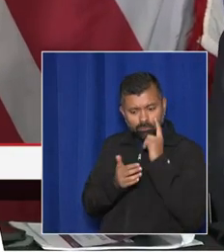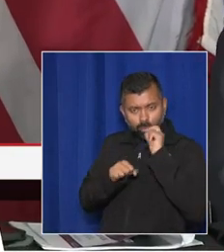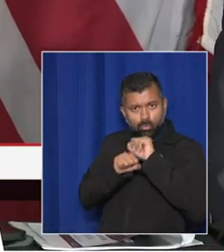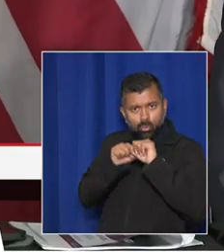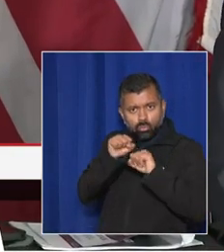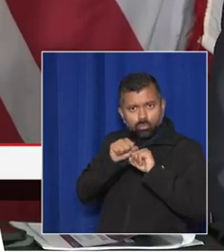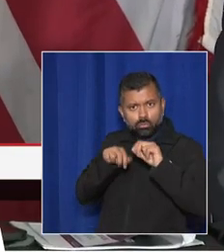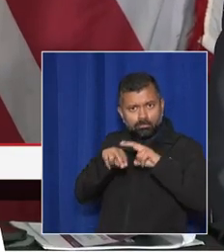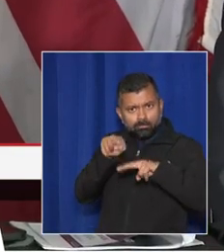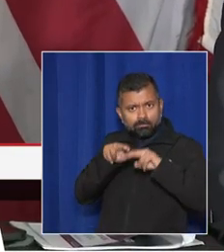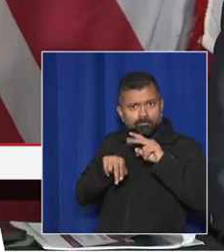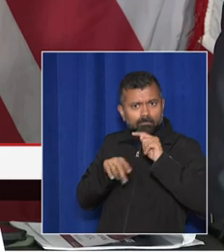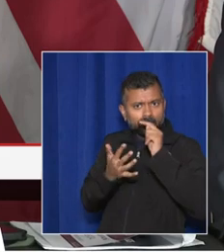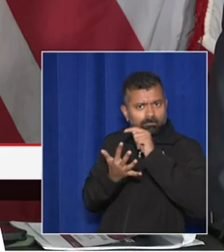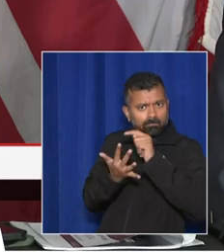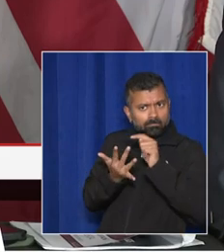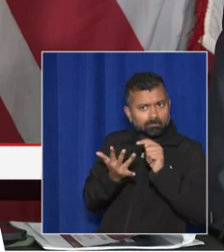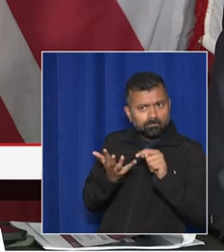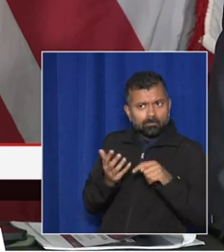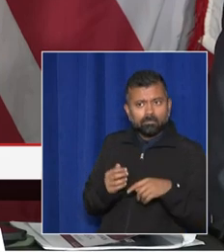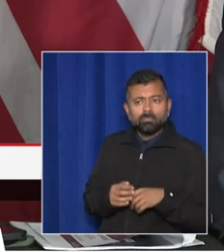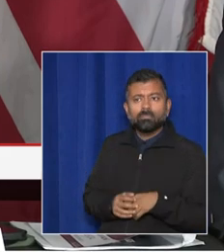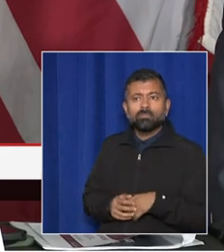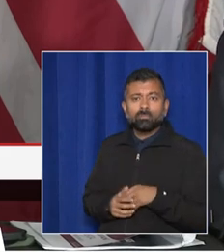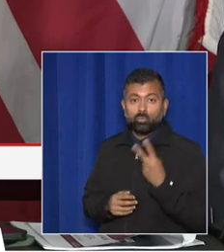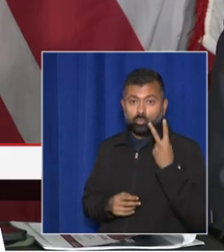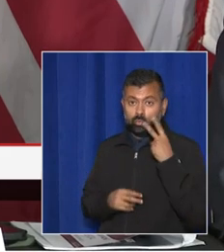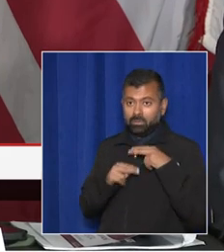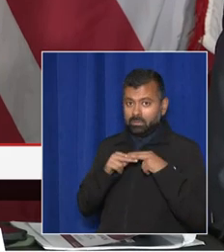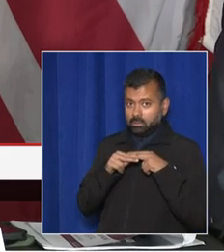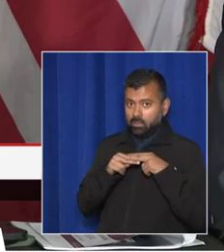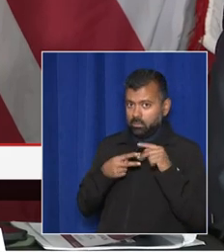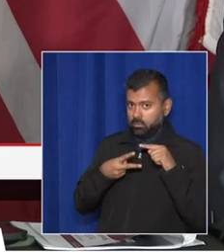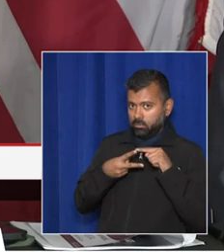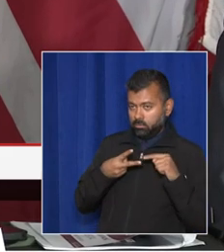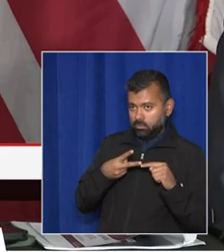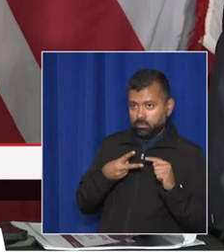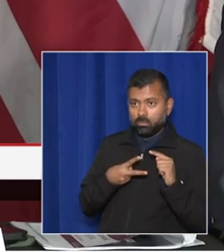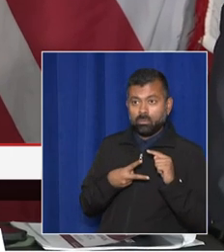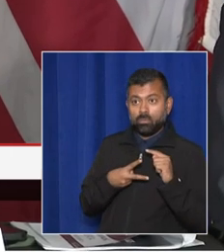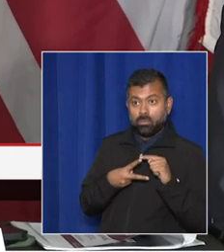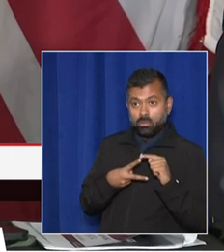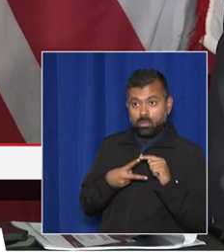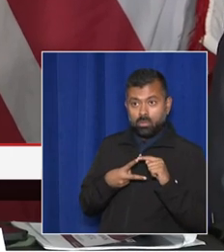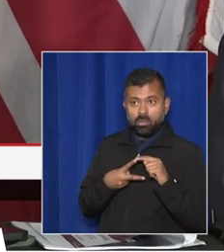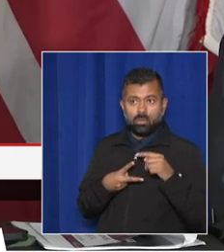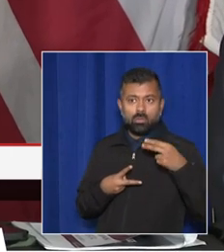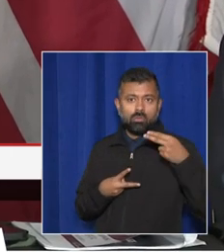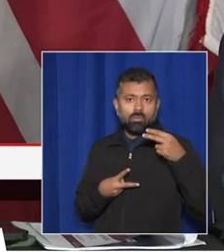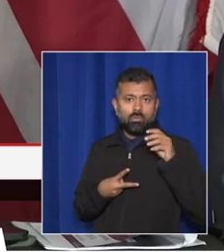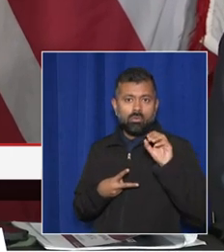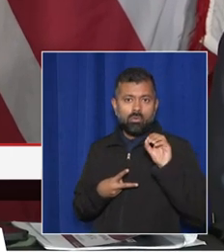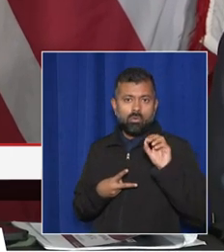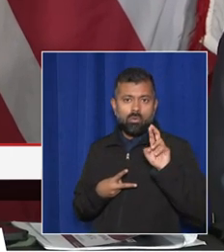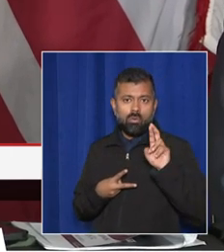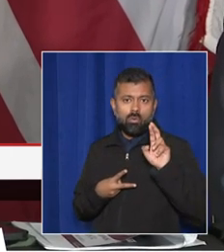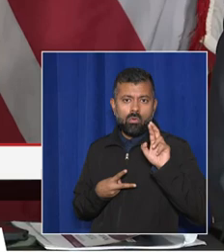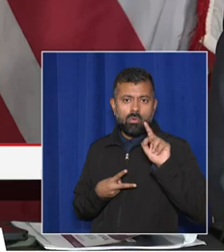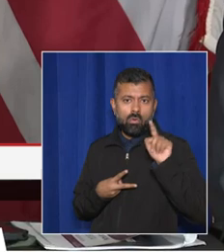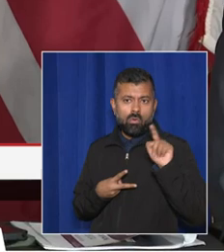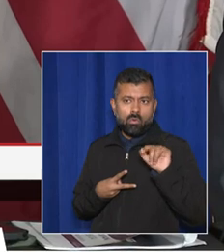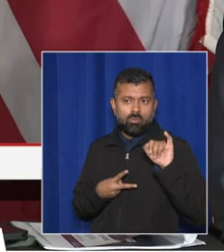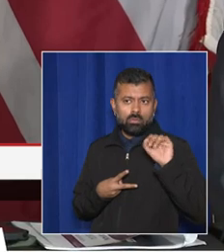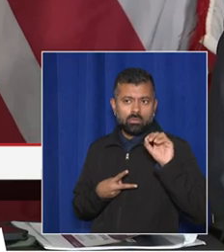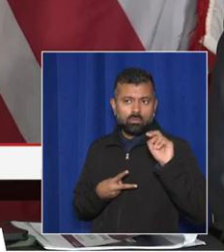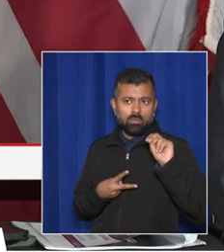in. One is what I call horizontal infrastructure, and that work is done through our DC Department of Transportation, and they have a